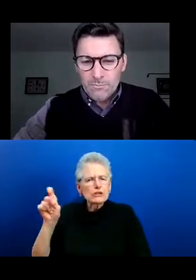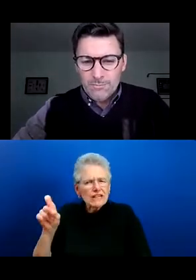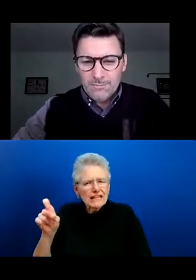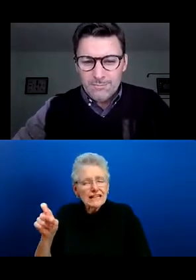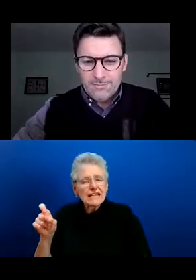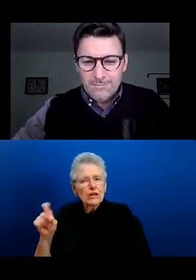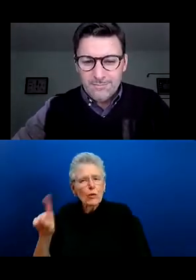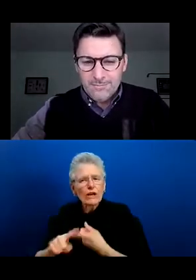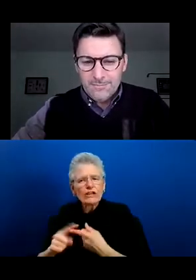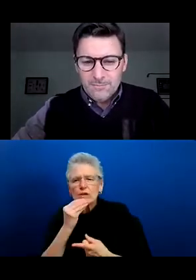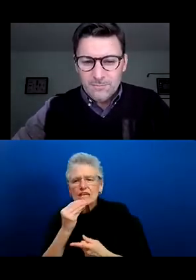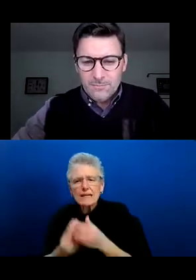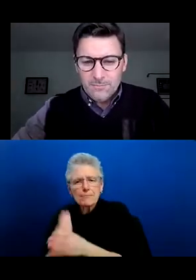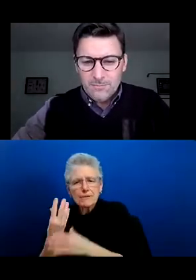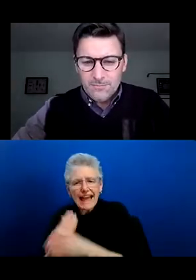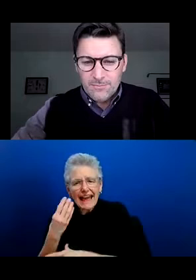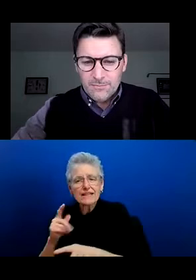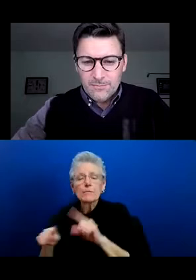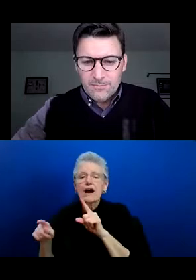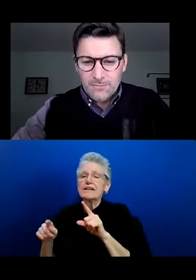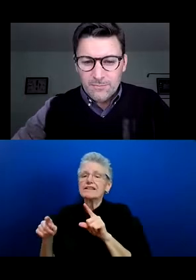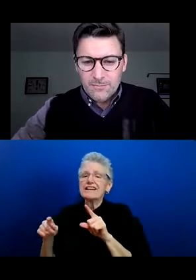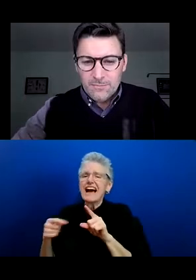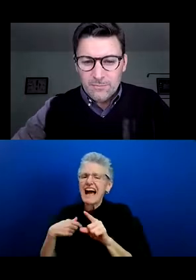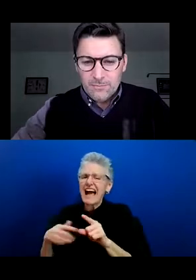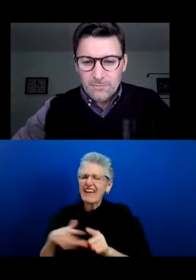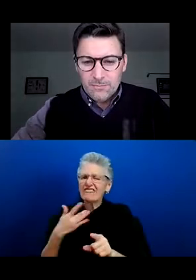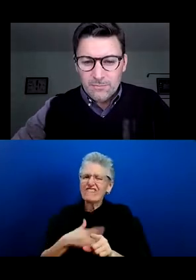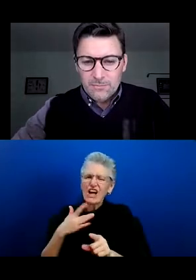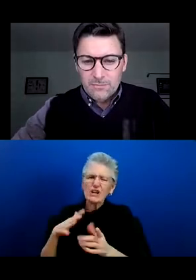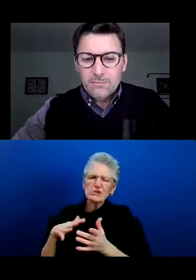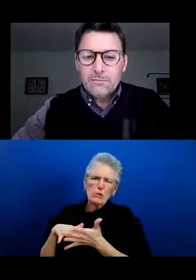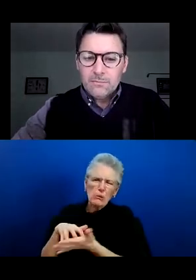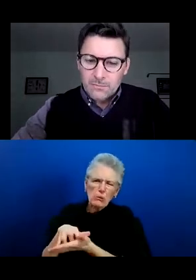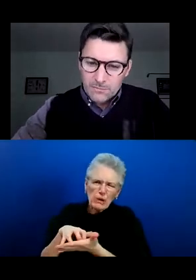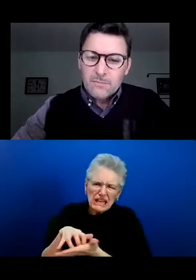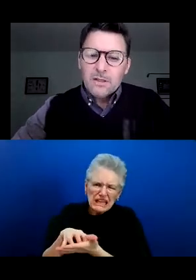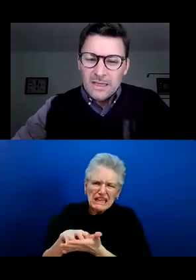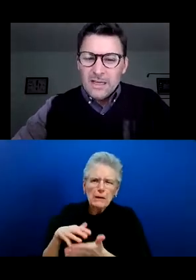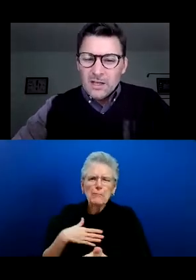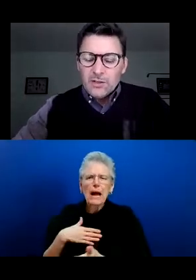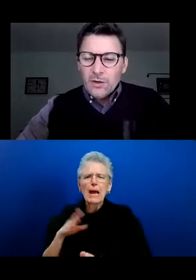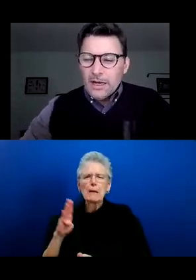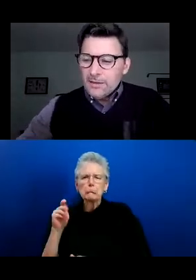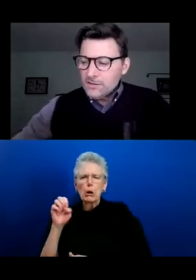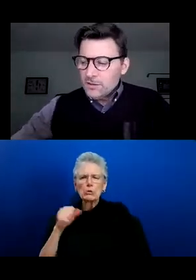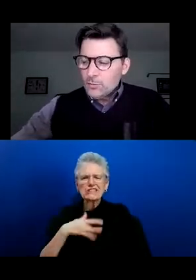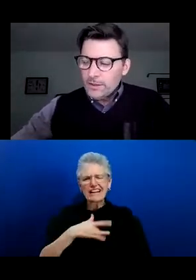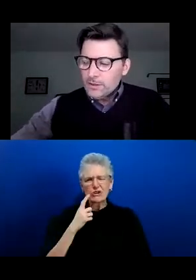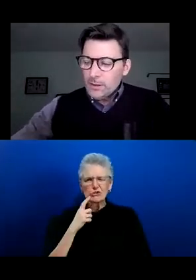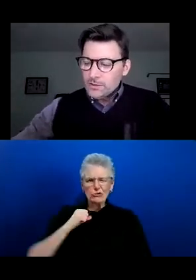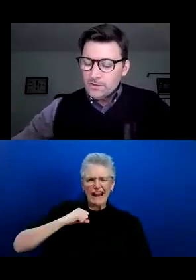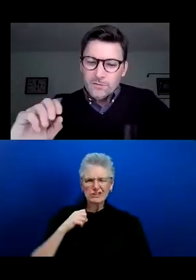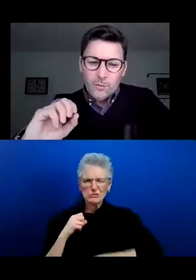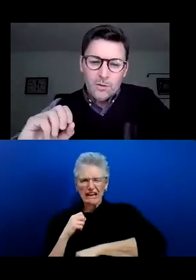plant-based eating and it was great. After a while, I was struggling with weakness, bones cracking, and it made me fearful. That's a